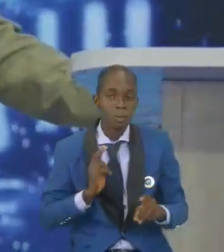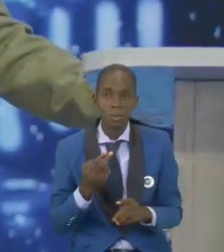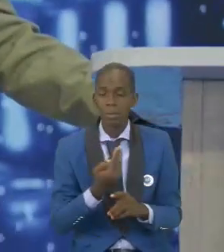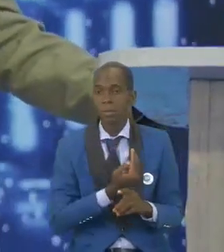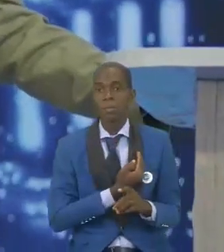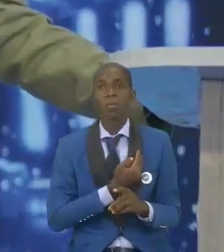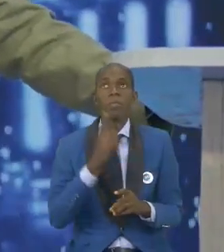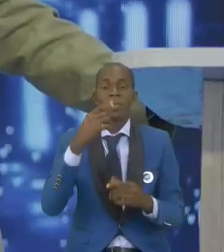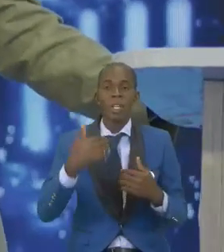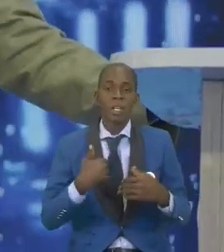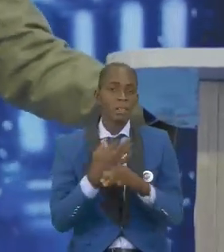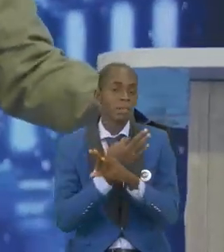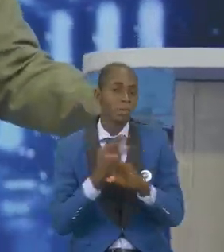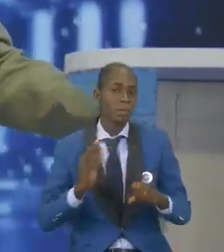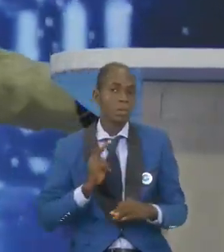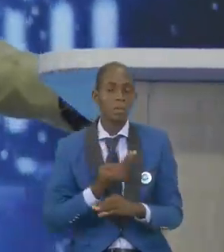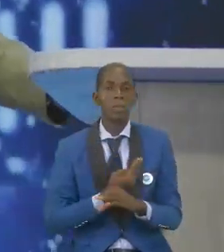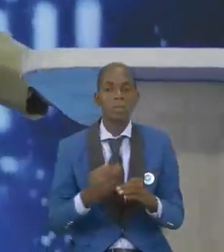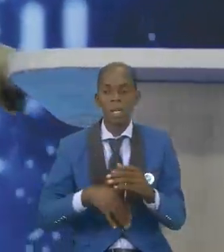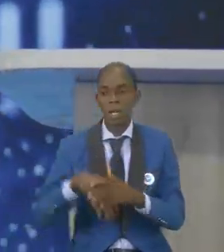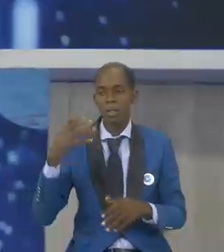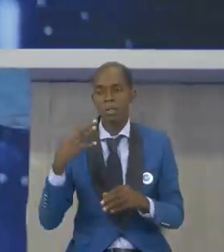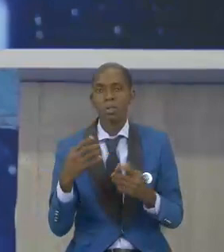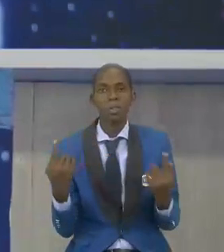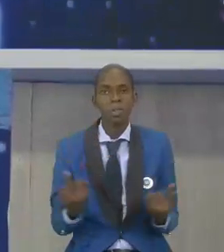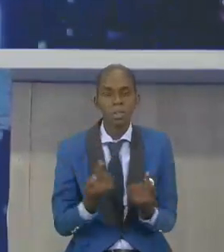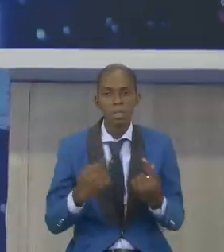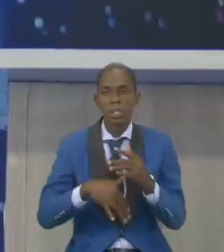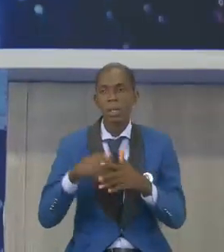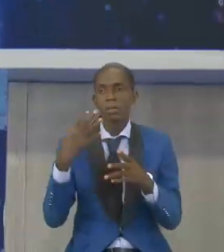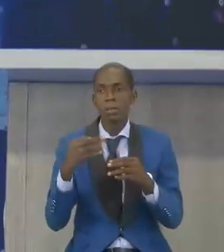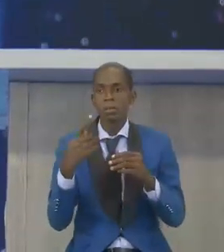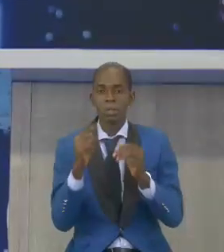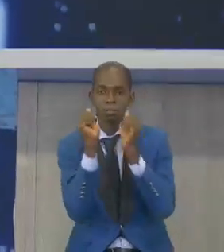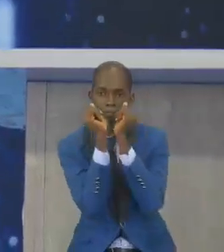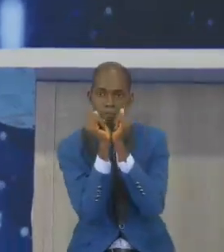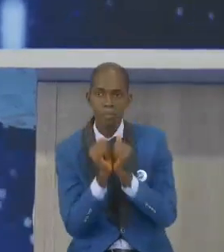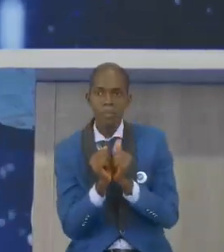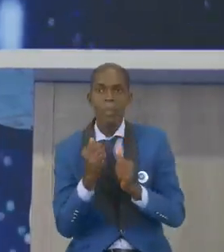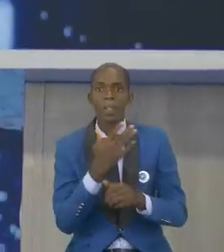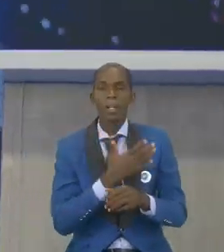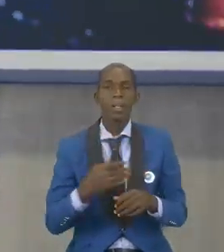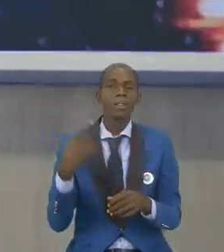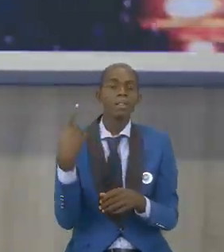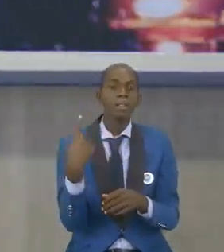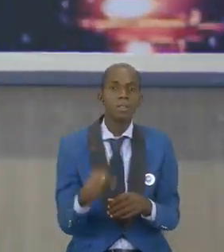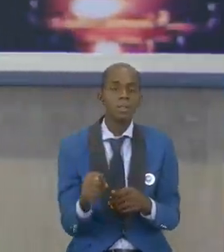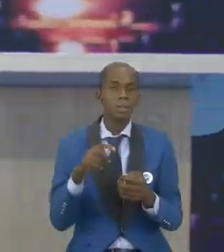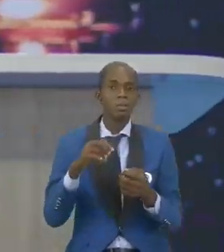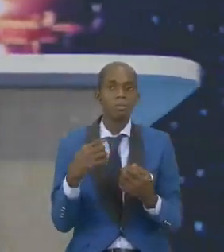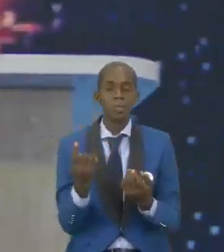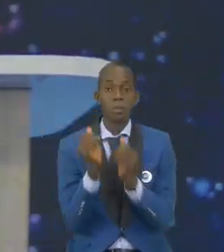out of the slavery and the degradation of sinfulness. And we want that to